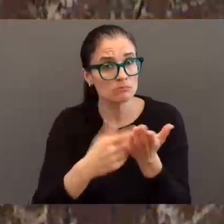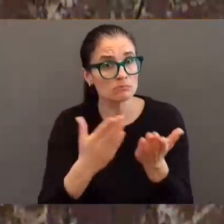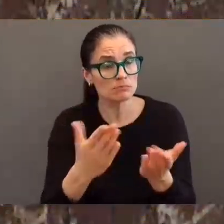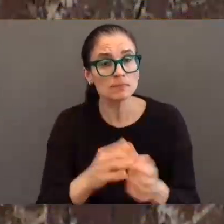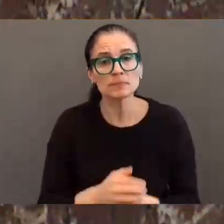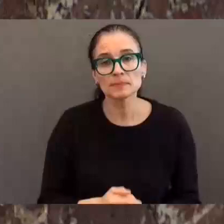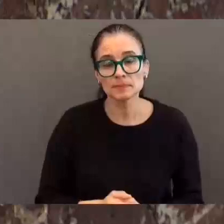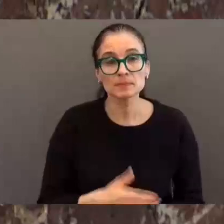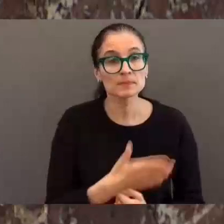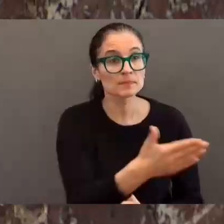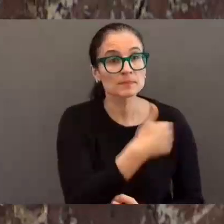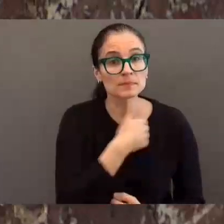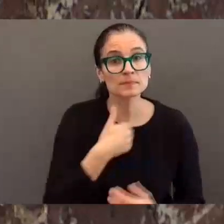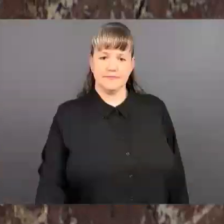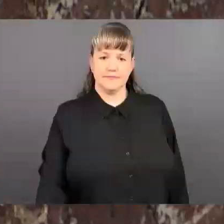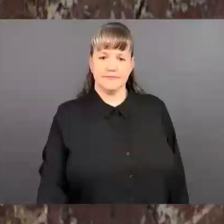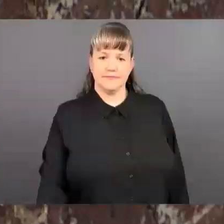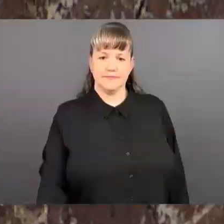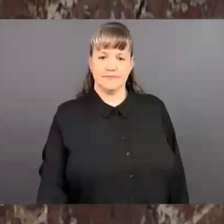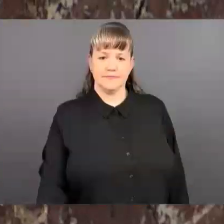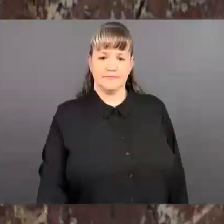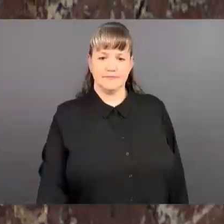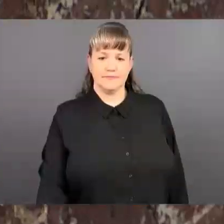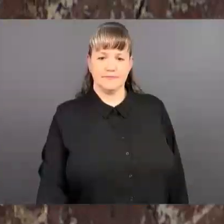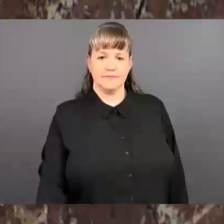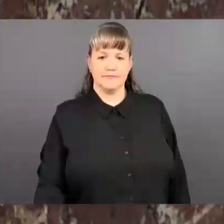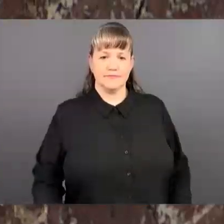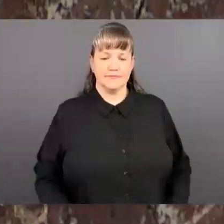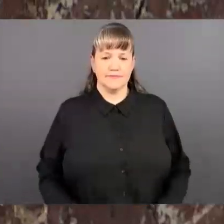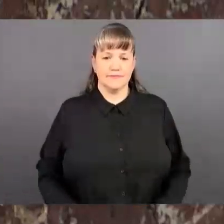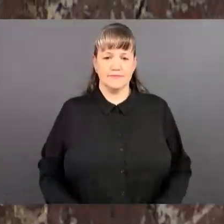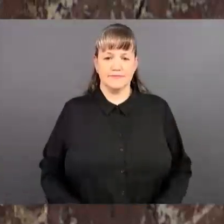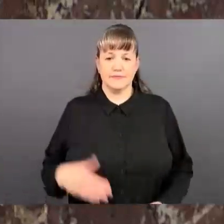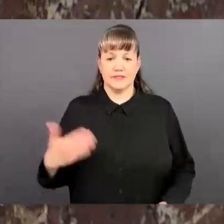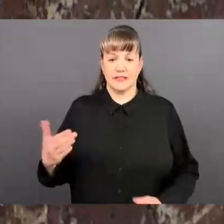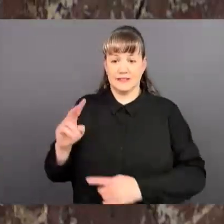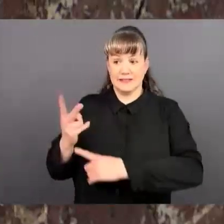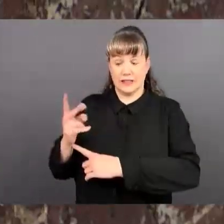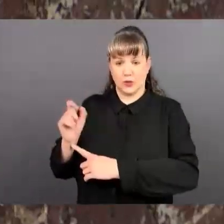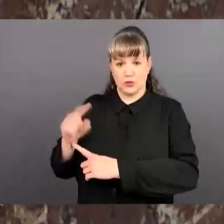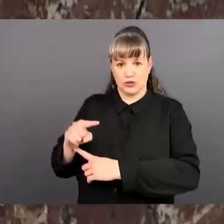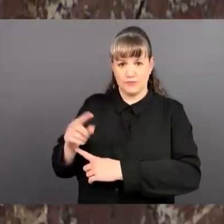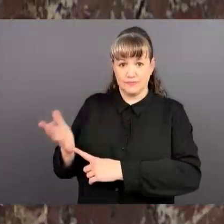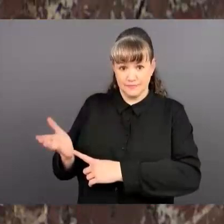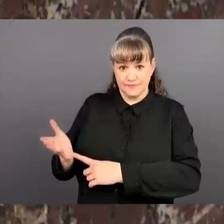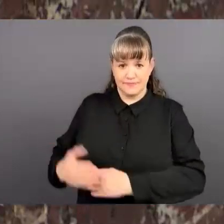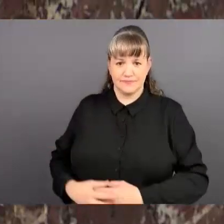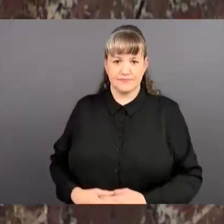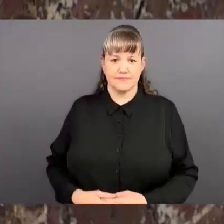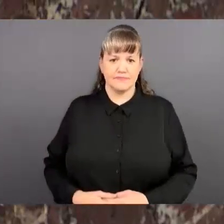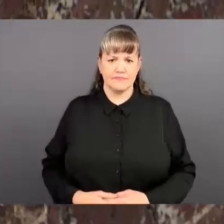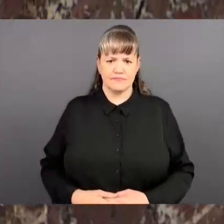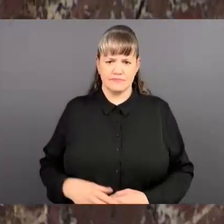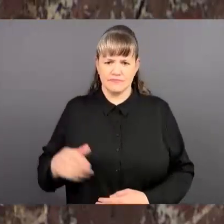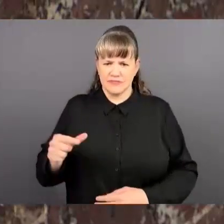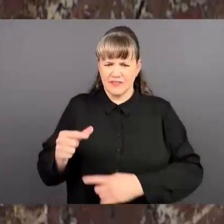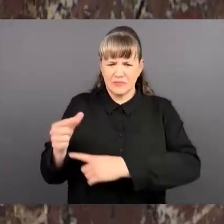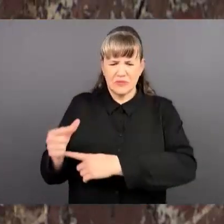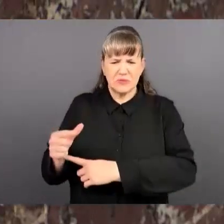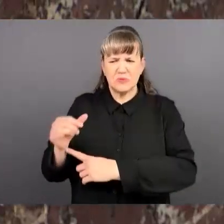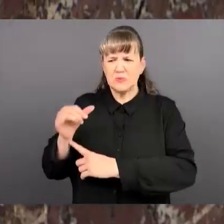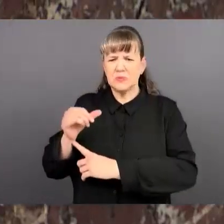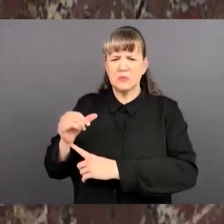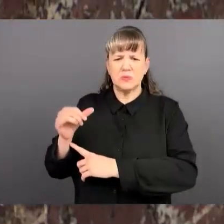Mr. Speaker. This government has displayed a troubling pattern of neglecting public consultation beyond just